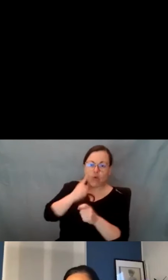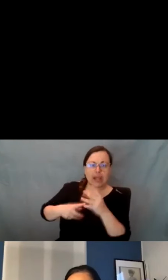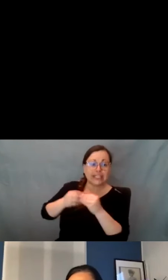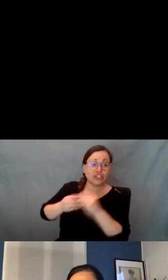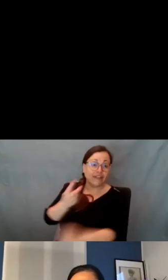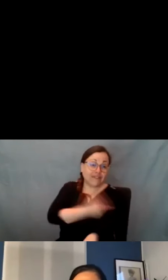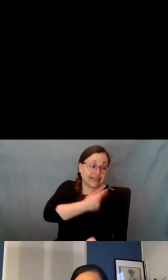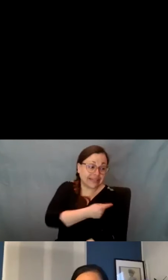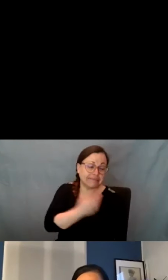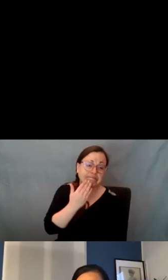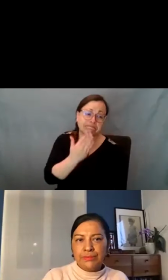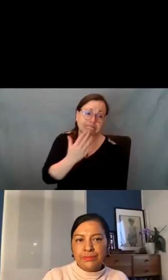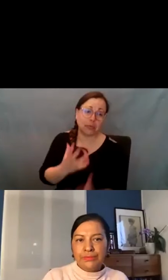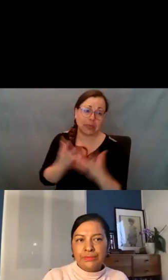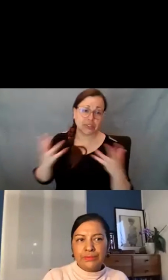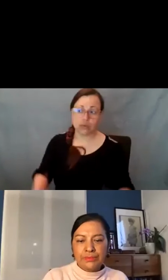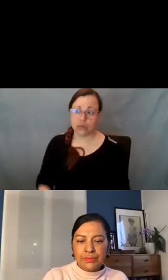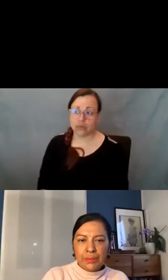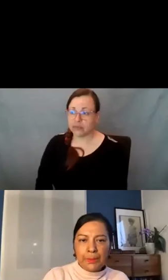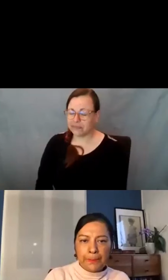much.